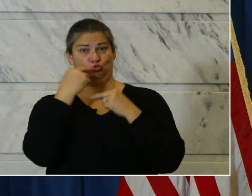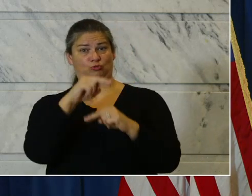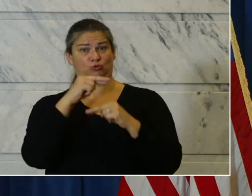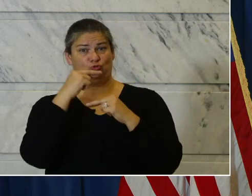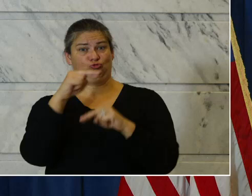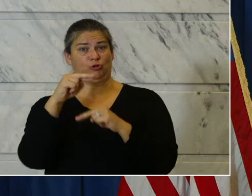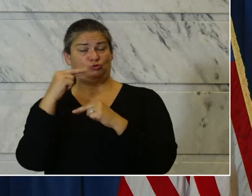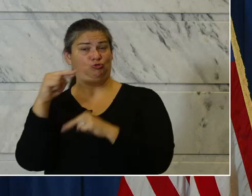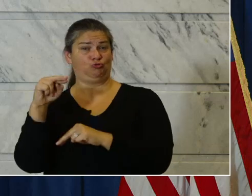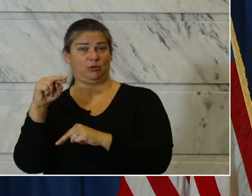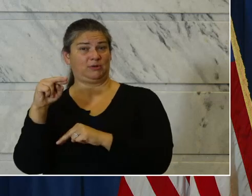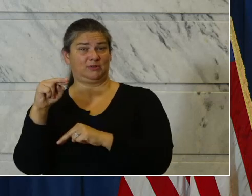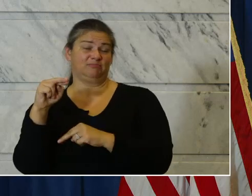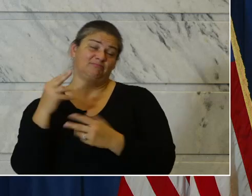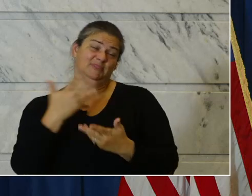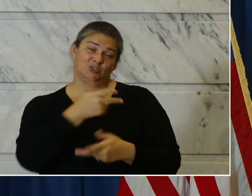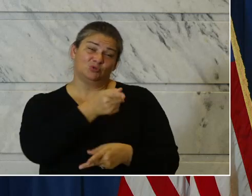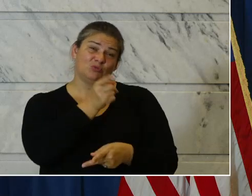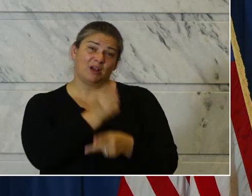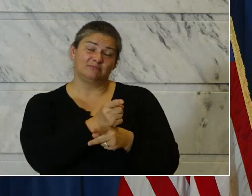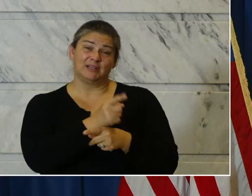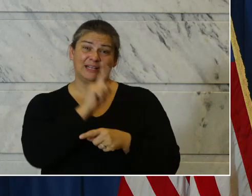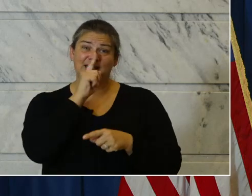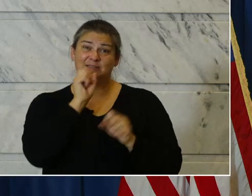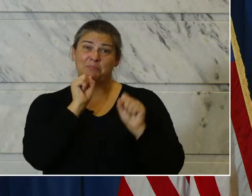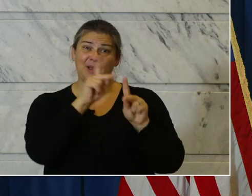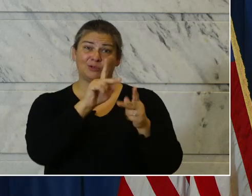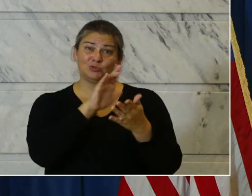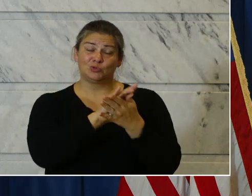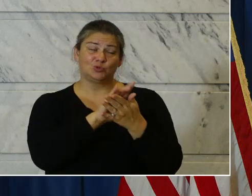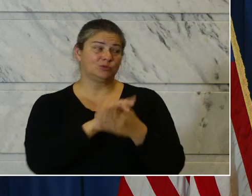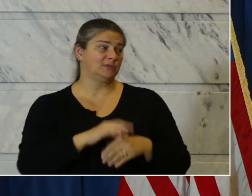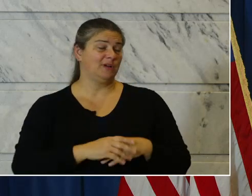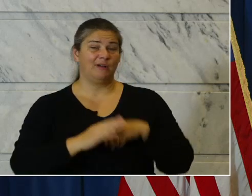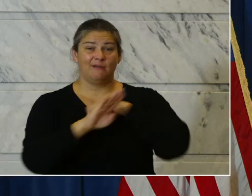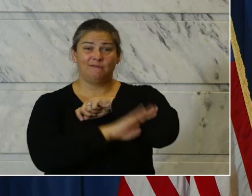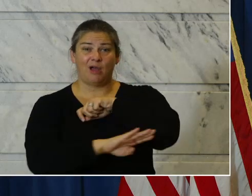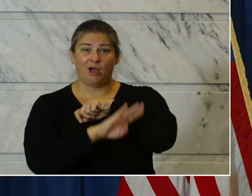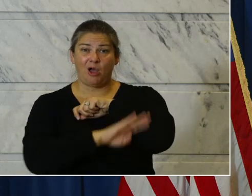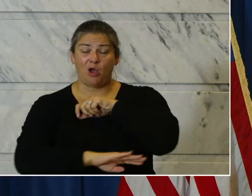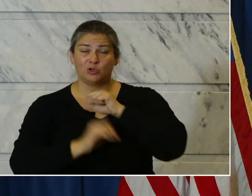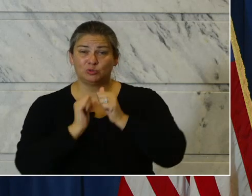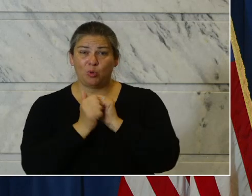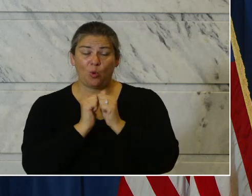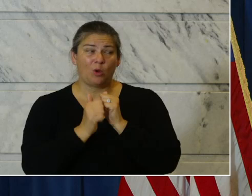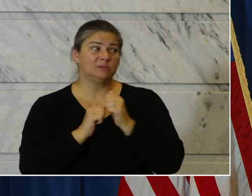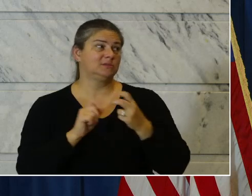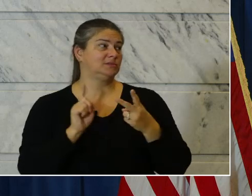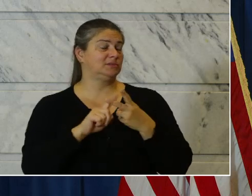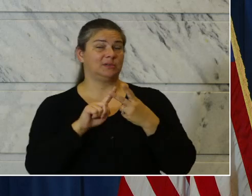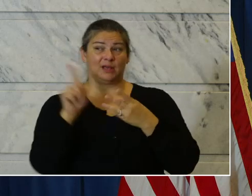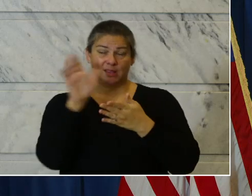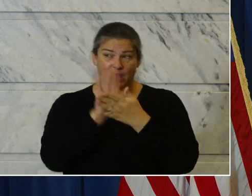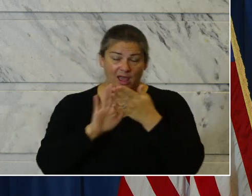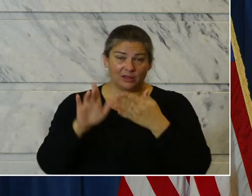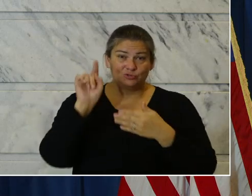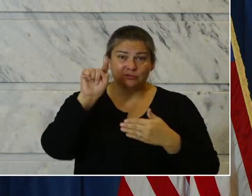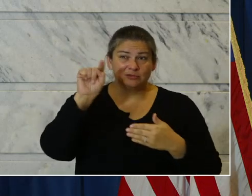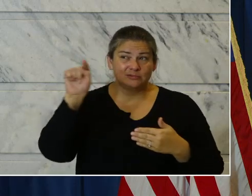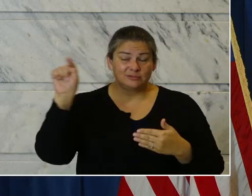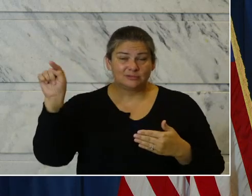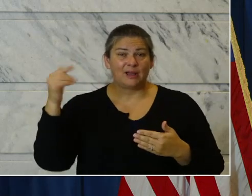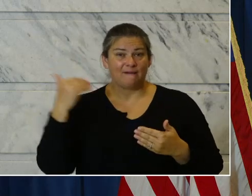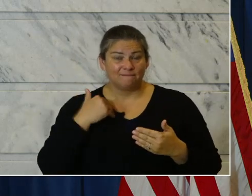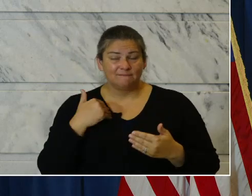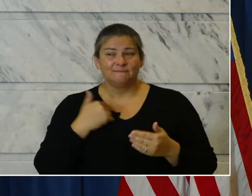this part is correct, with kids back in school, with fall sports, with some of the other colleges going